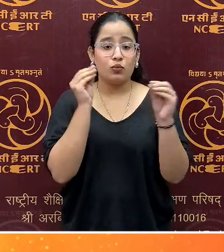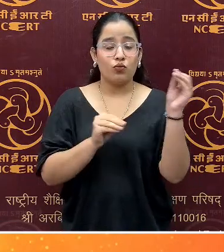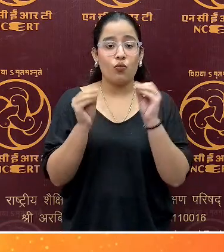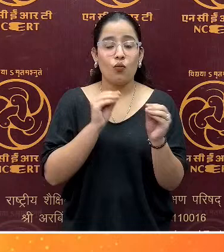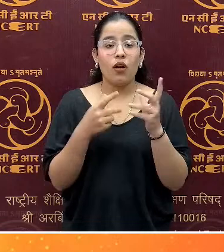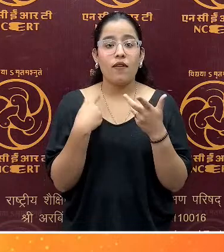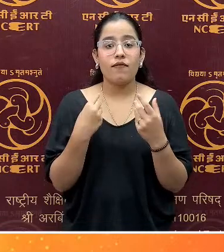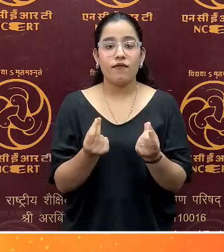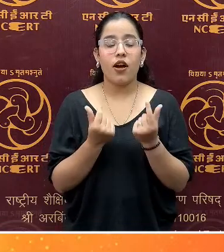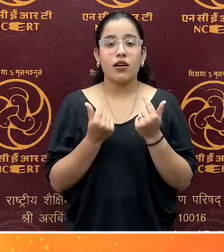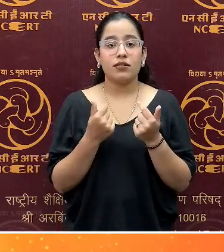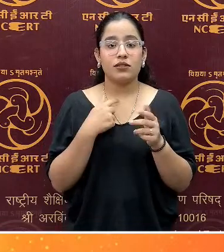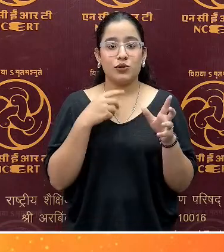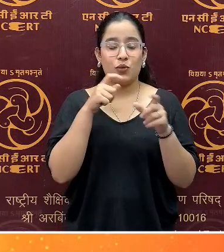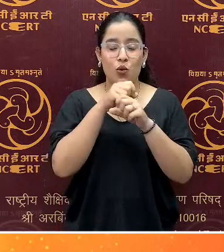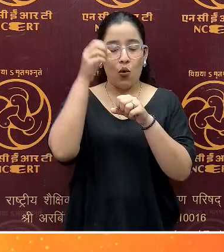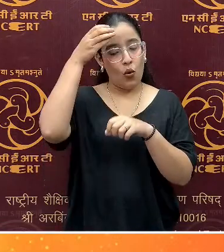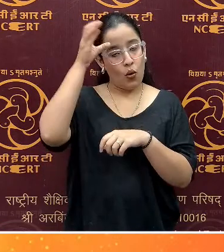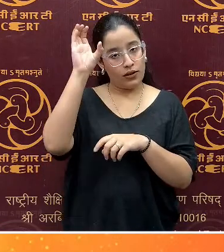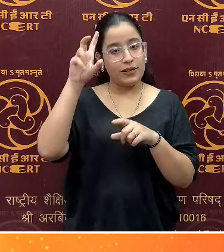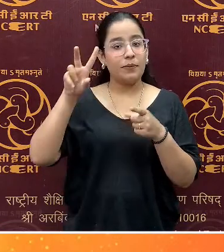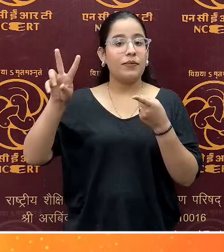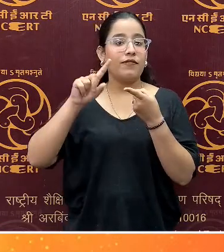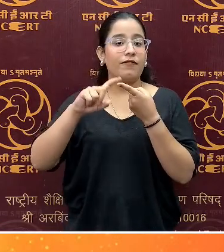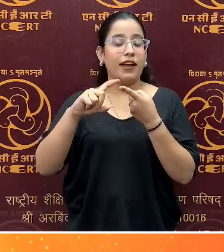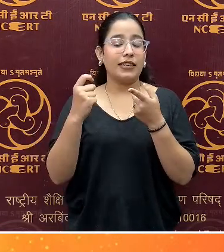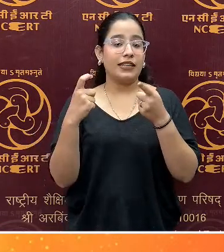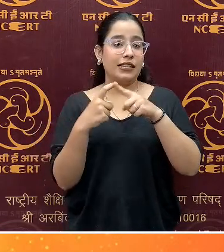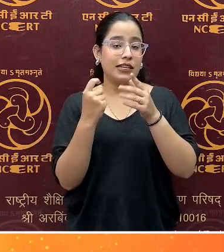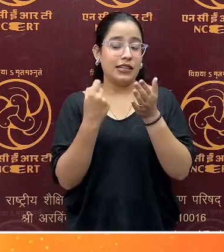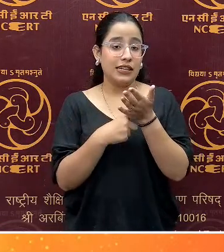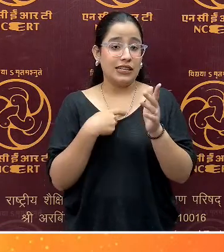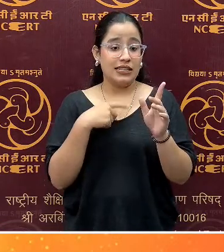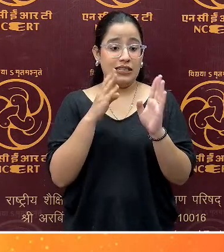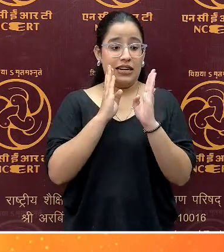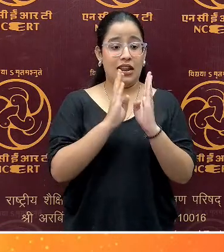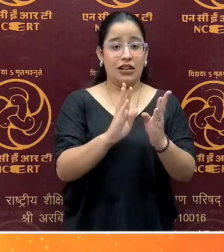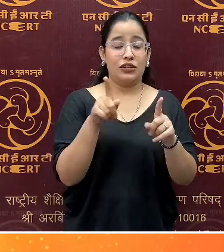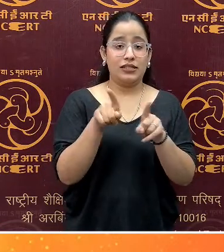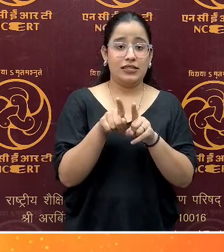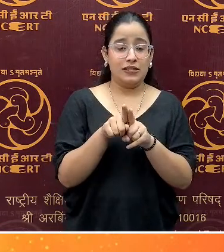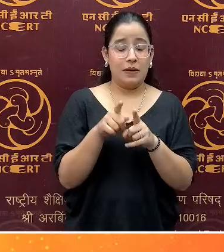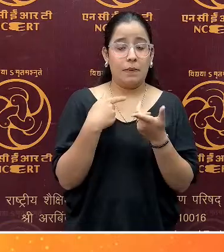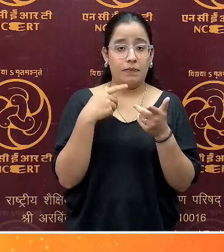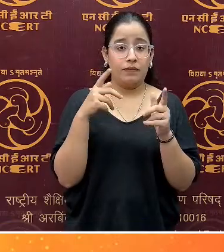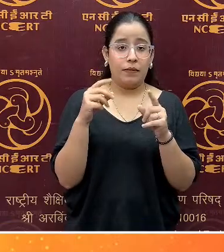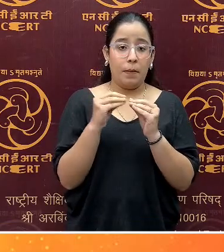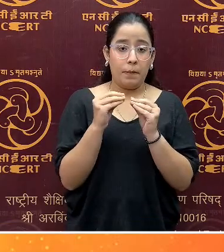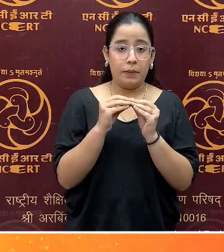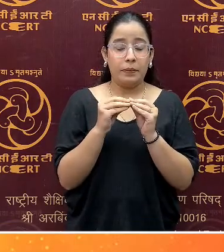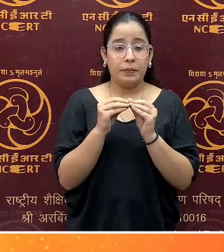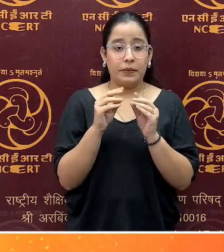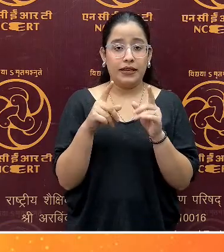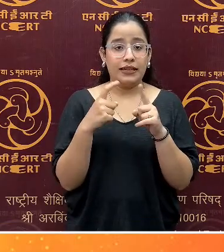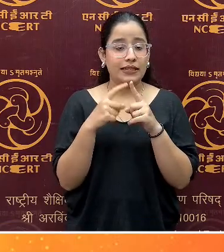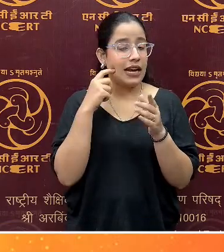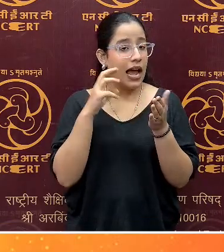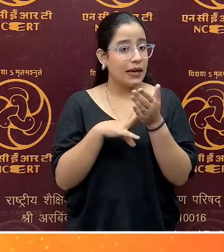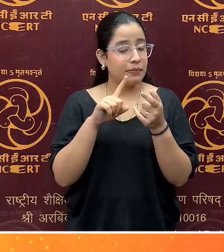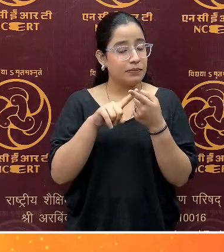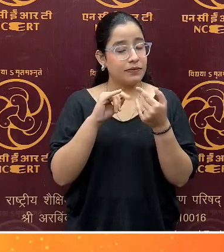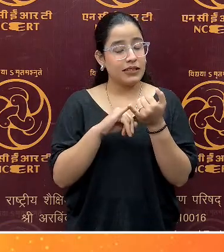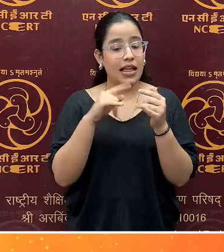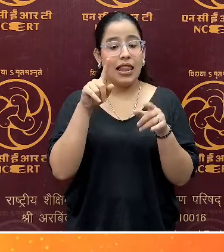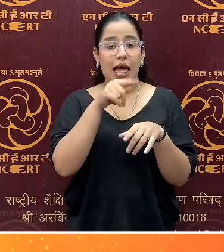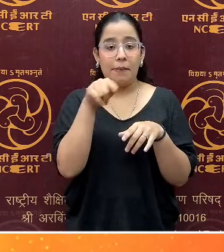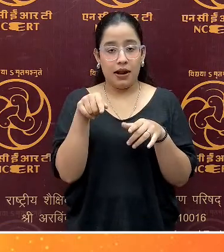a concept here, that is the vector in direction of another vector is to be taken up as B times lambda times the other